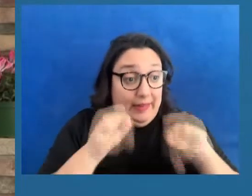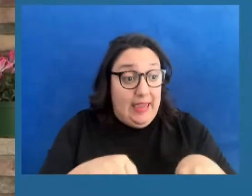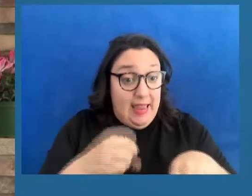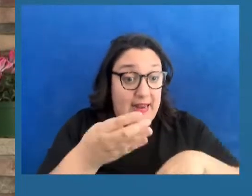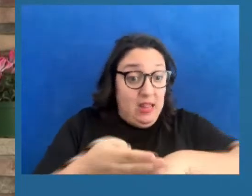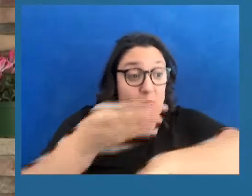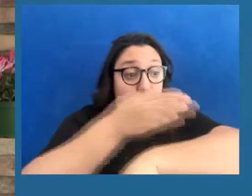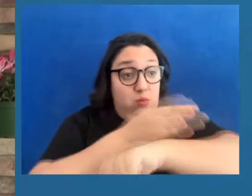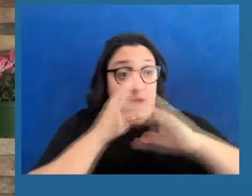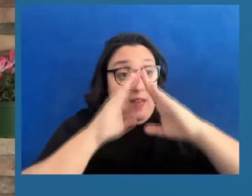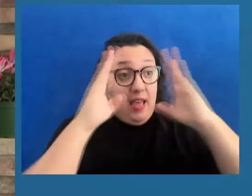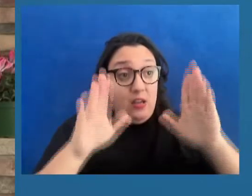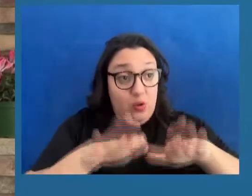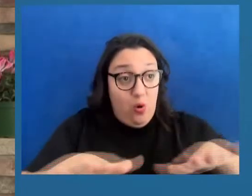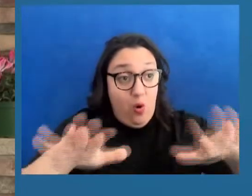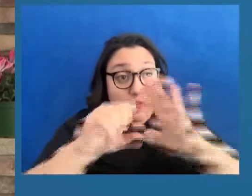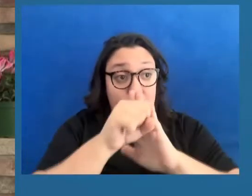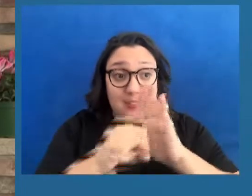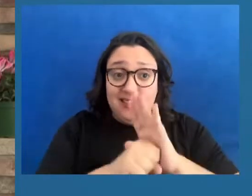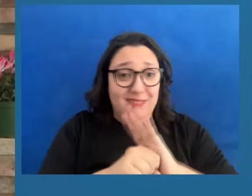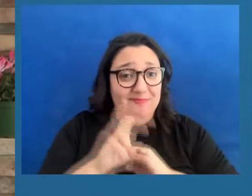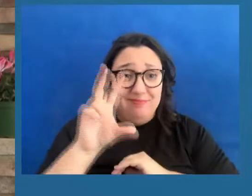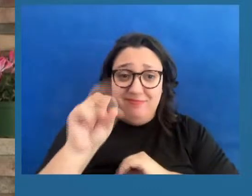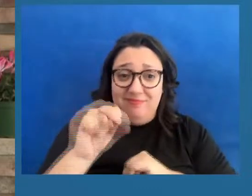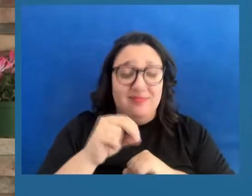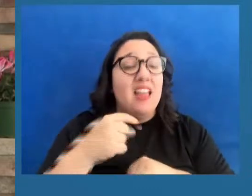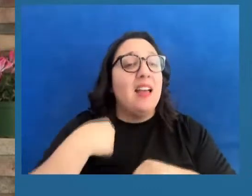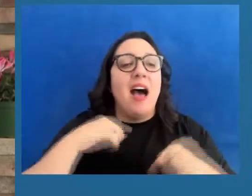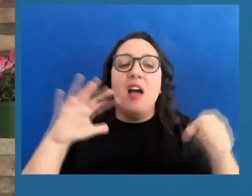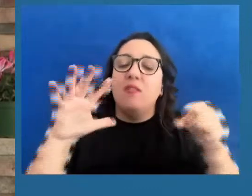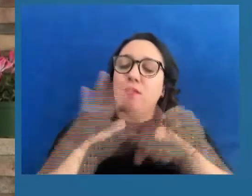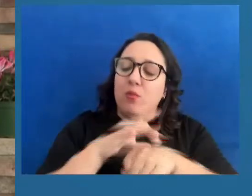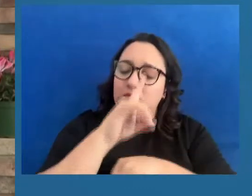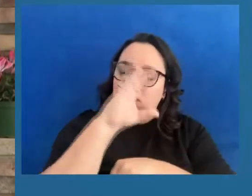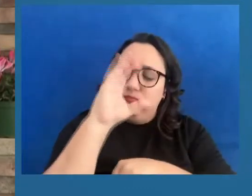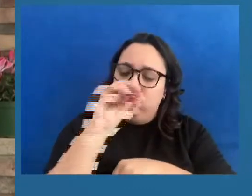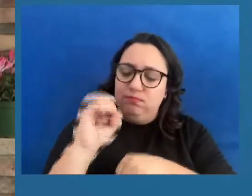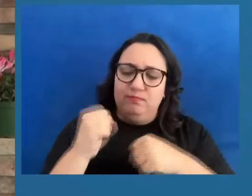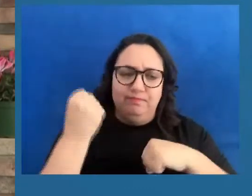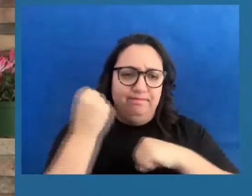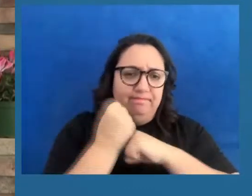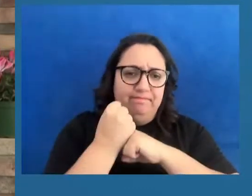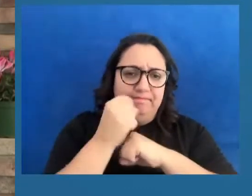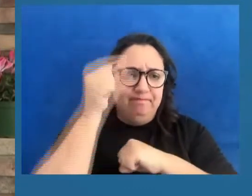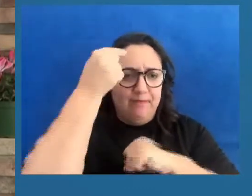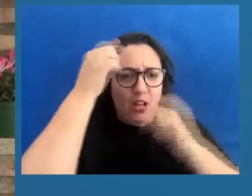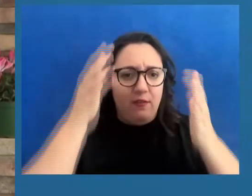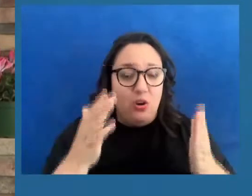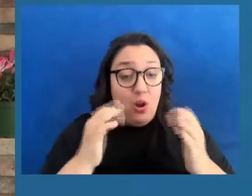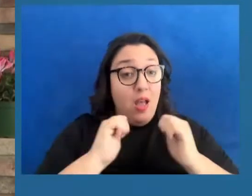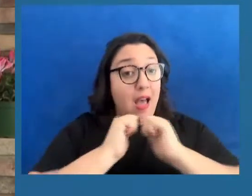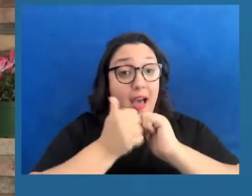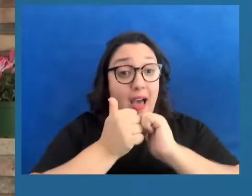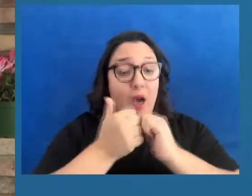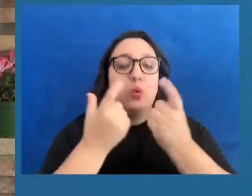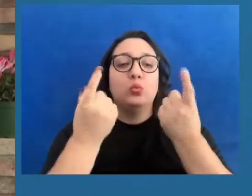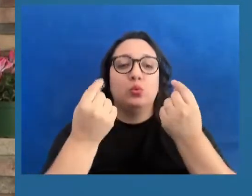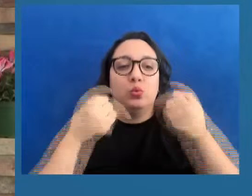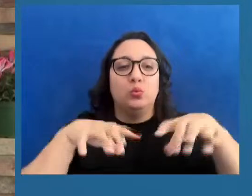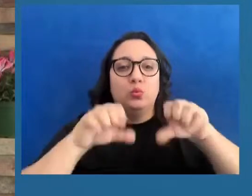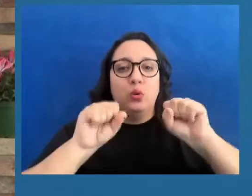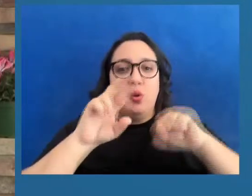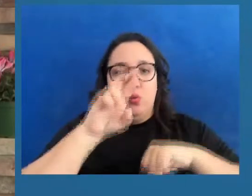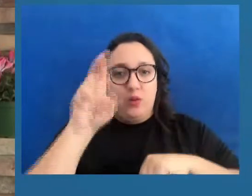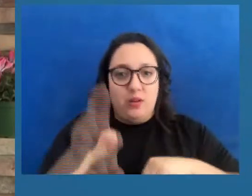state. And she has my complete support to be able to do that, and we are going to help her by doing that in Rochester. This fits with our